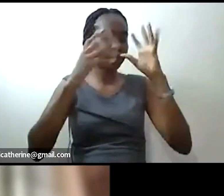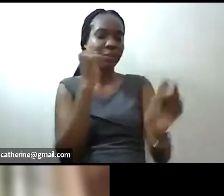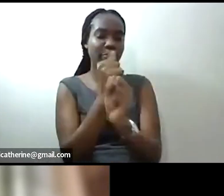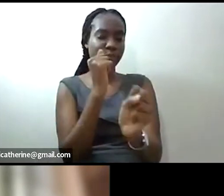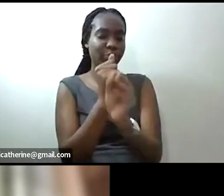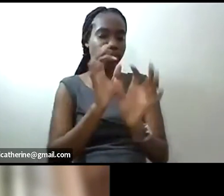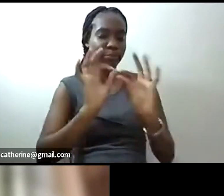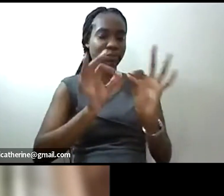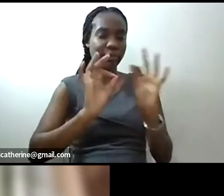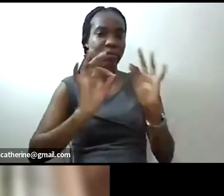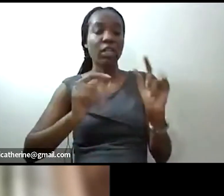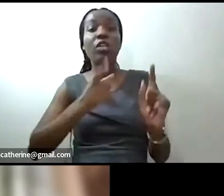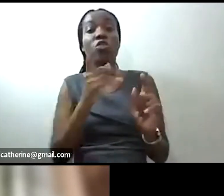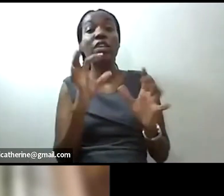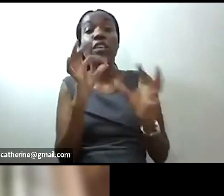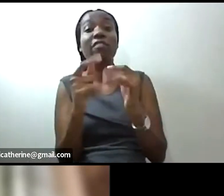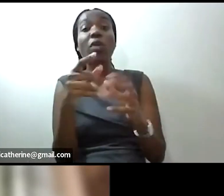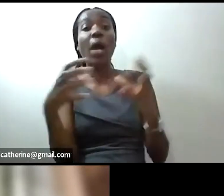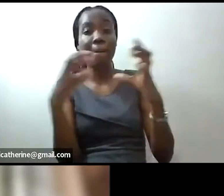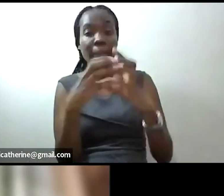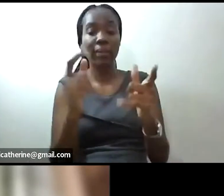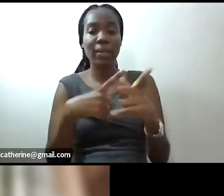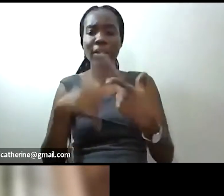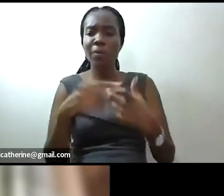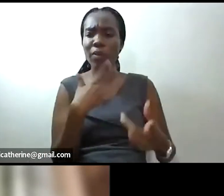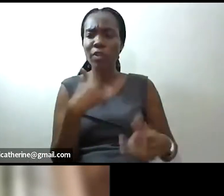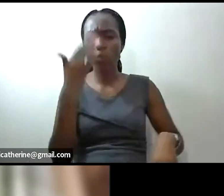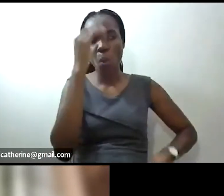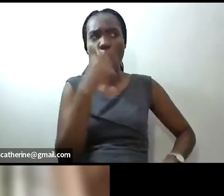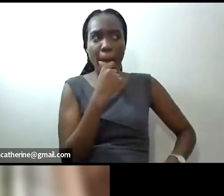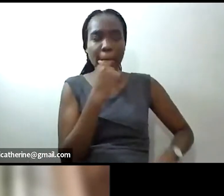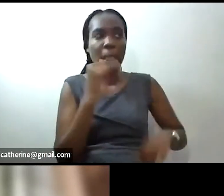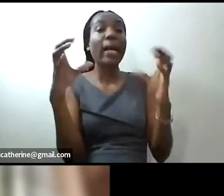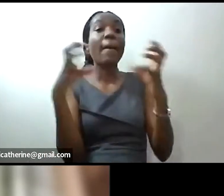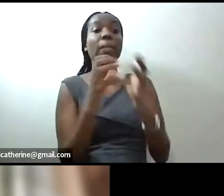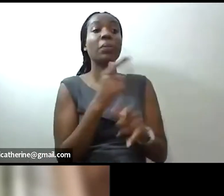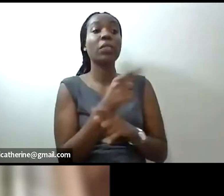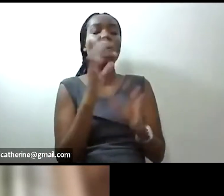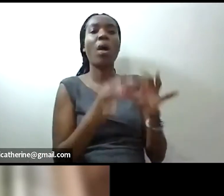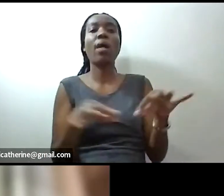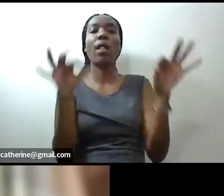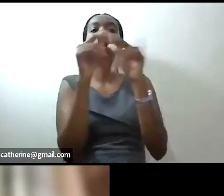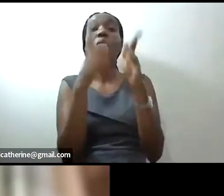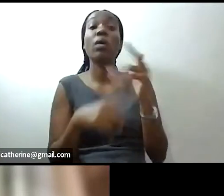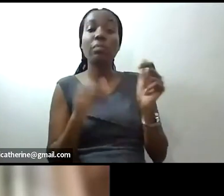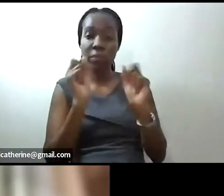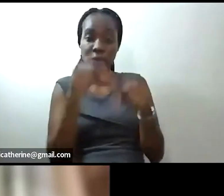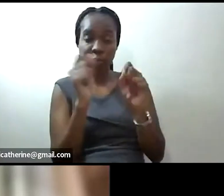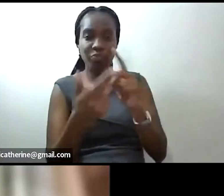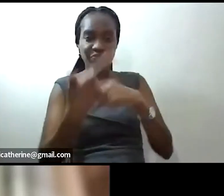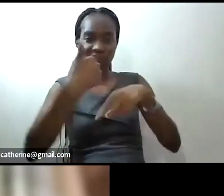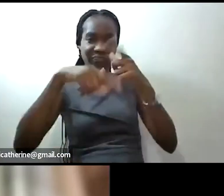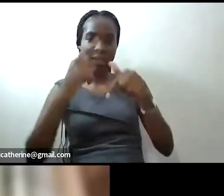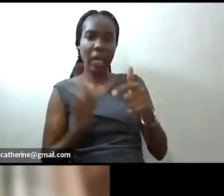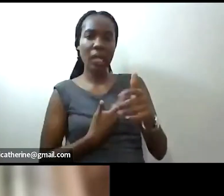a company and you want to know how much it is worth, we are very good at that. And various other